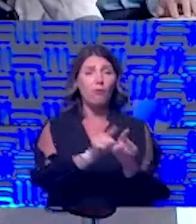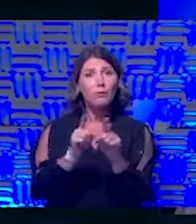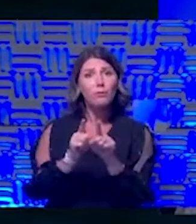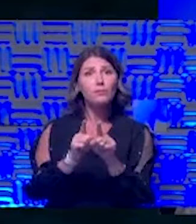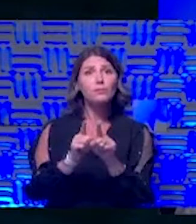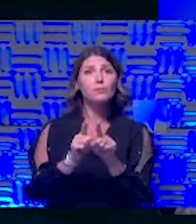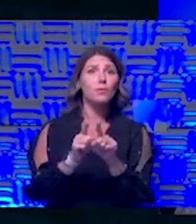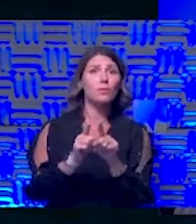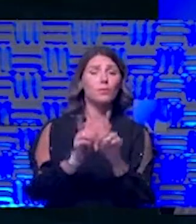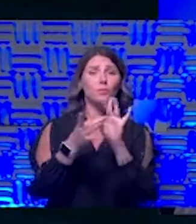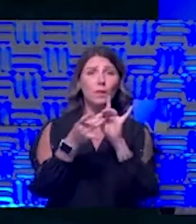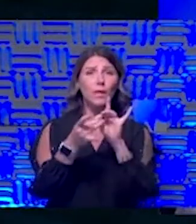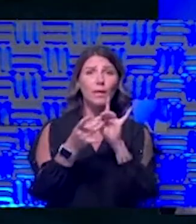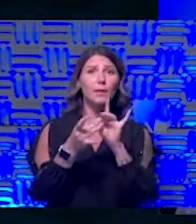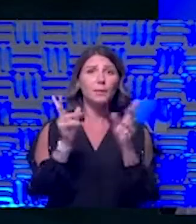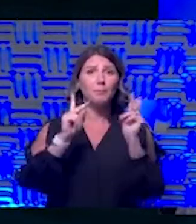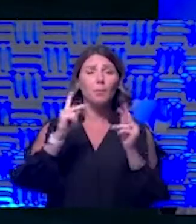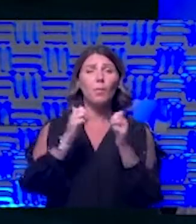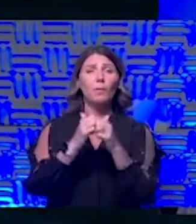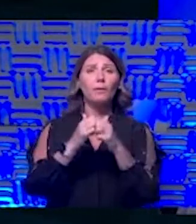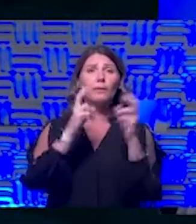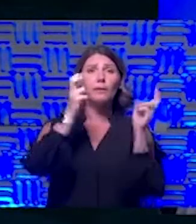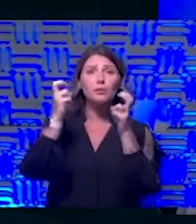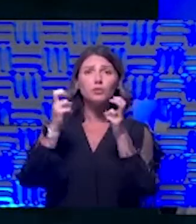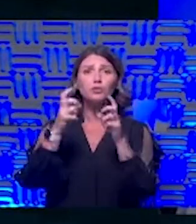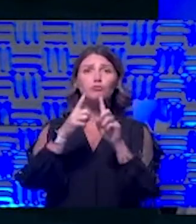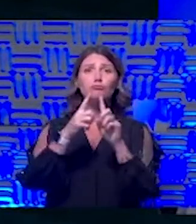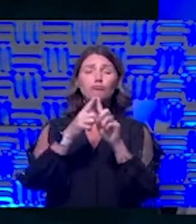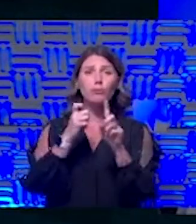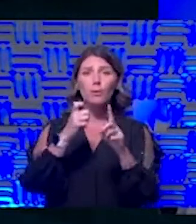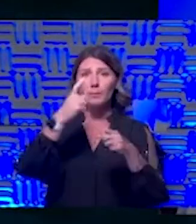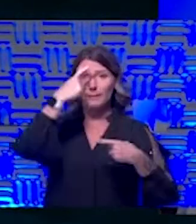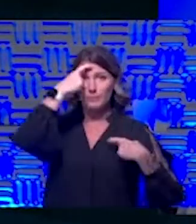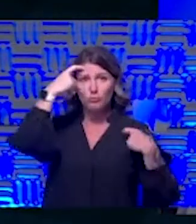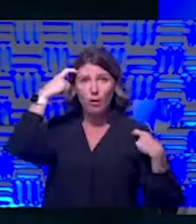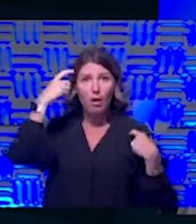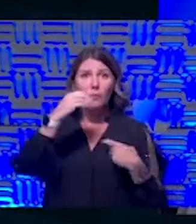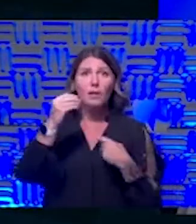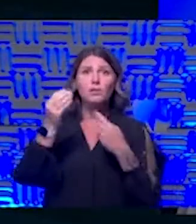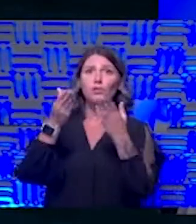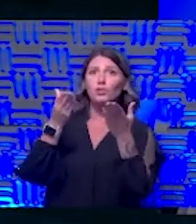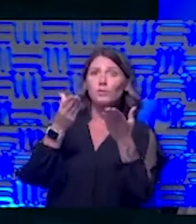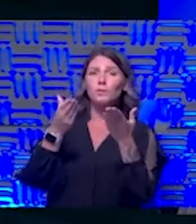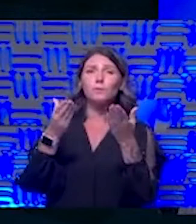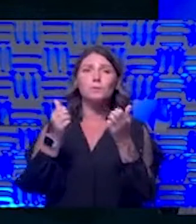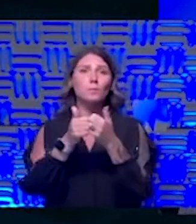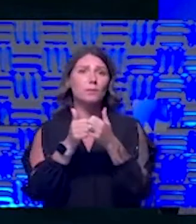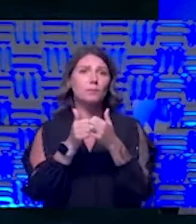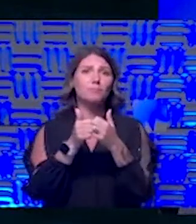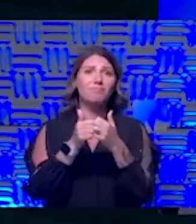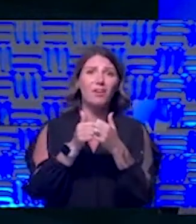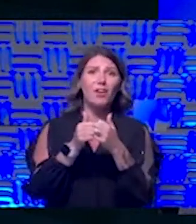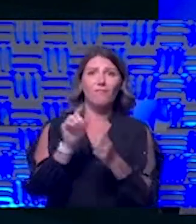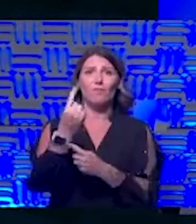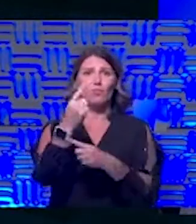related to the trauma from service and being a first responder. Talk to us a little bit. Has